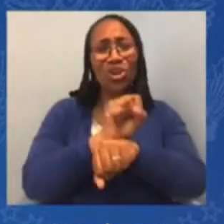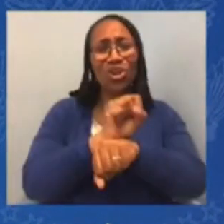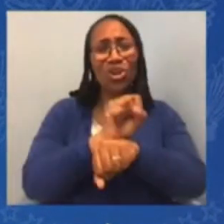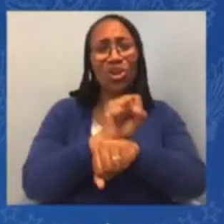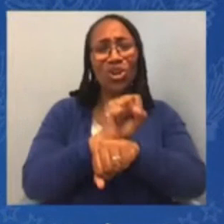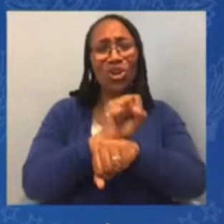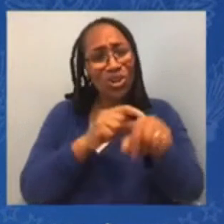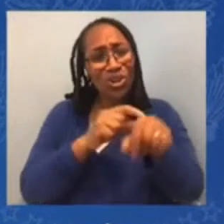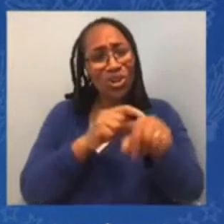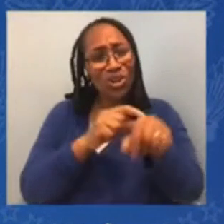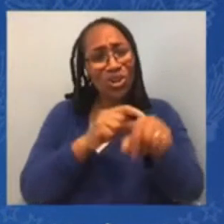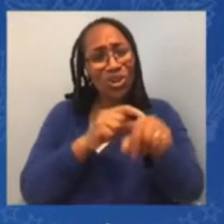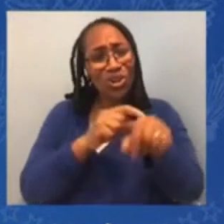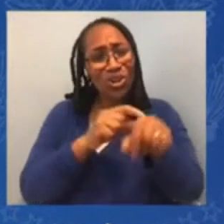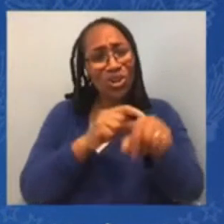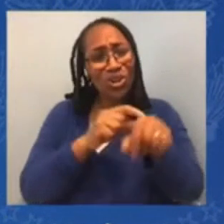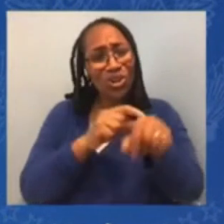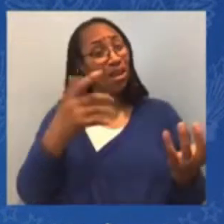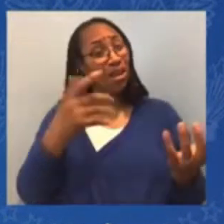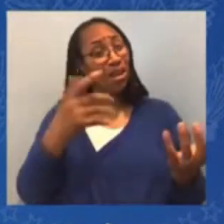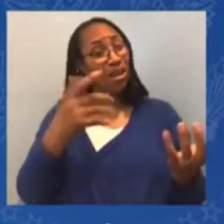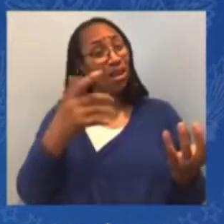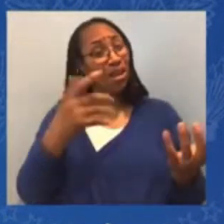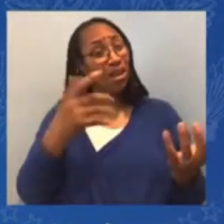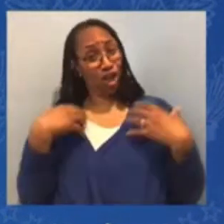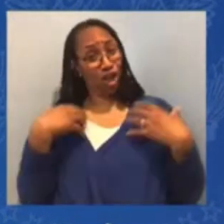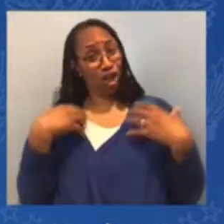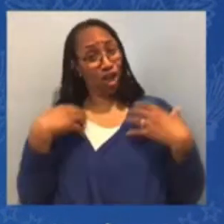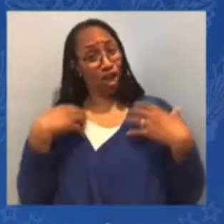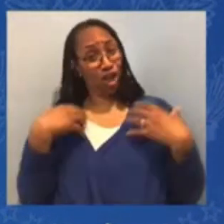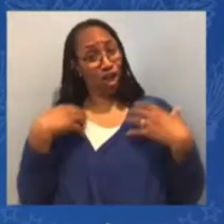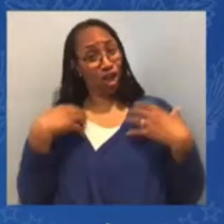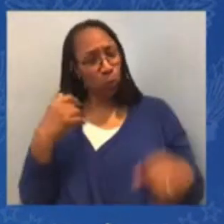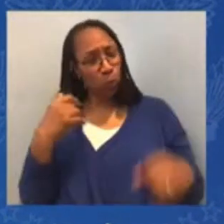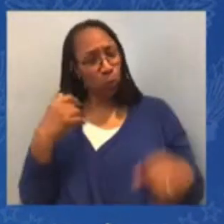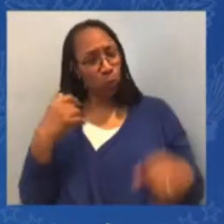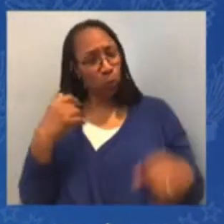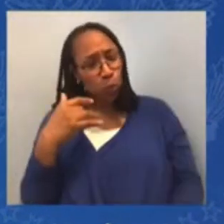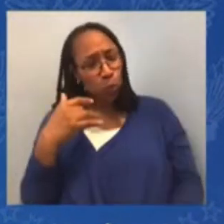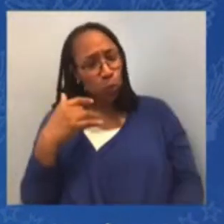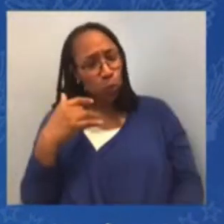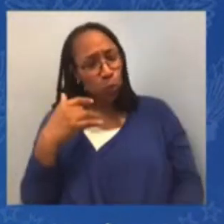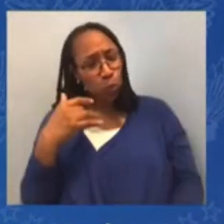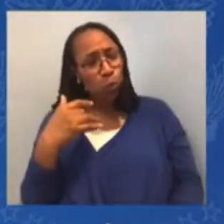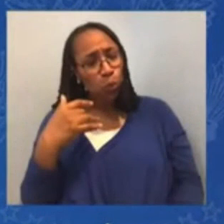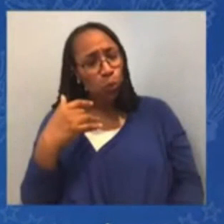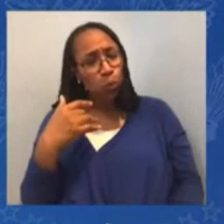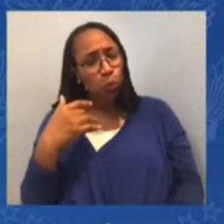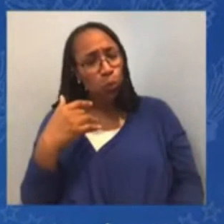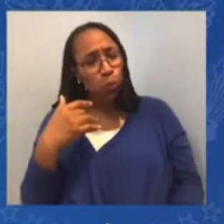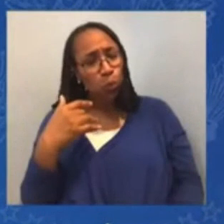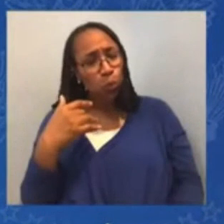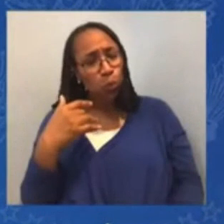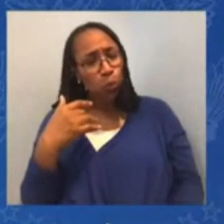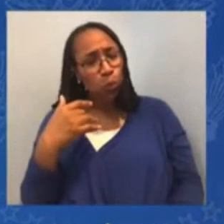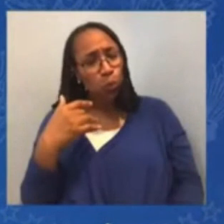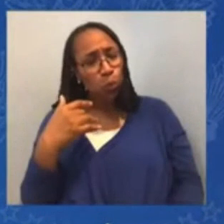spent 30 sometimes visits and many more days in Afghanistan